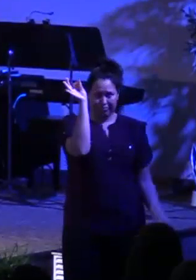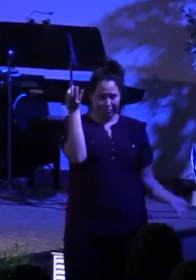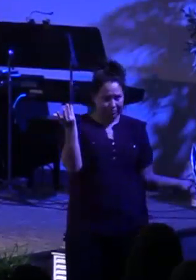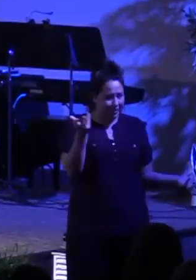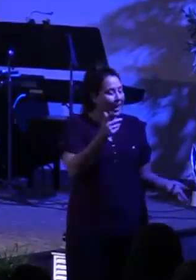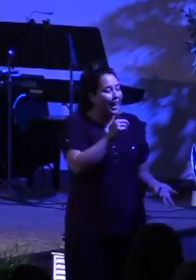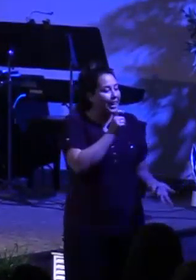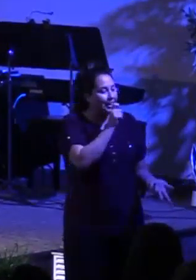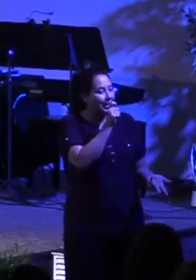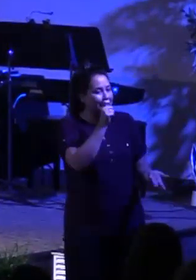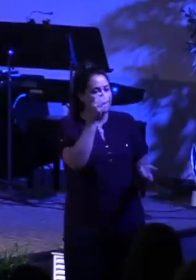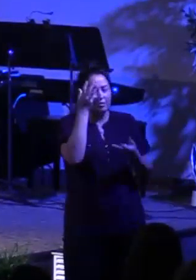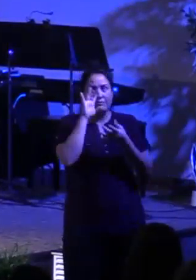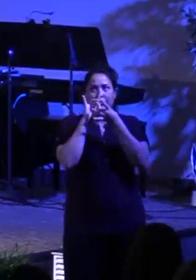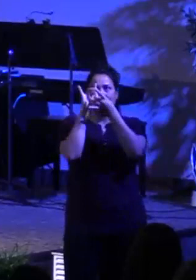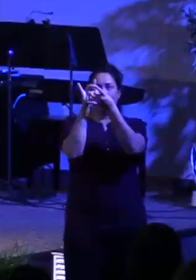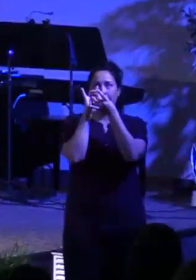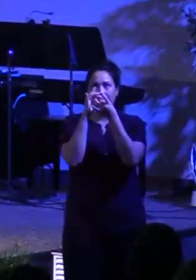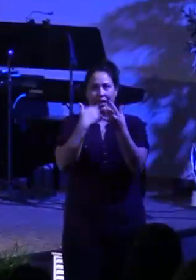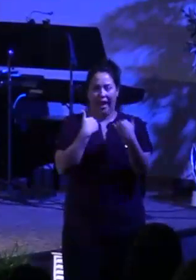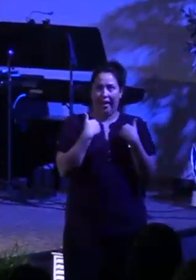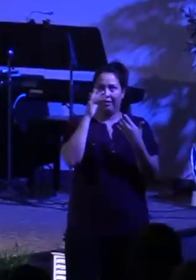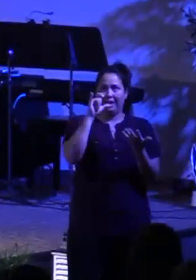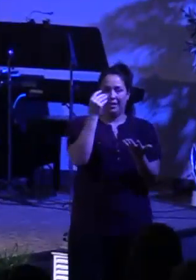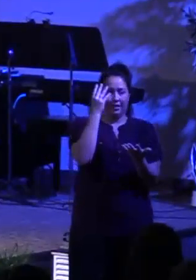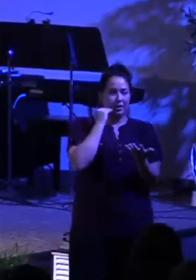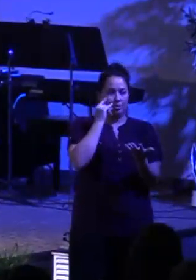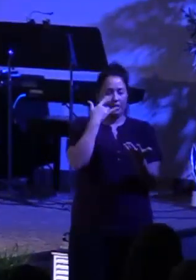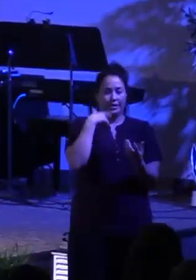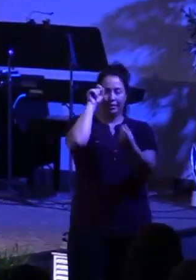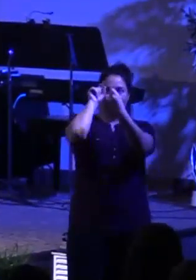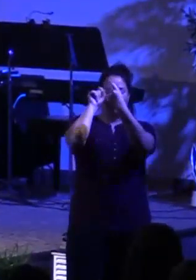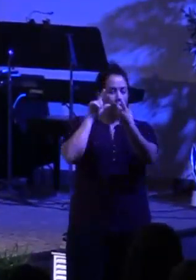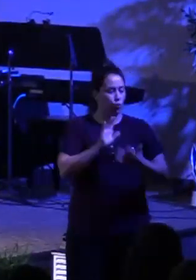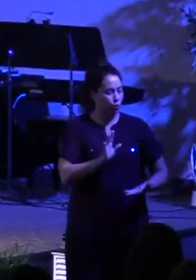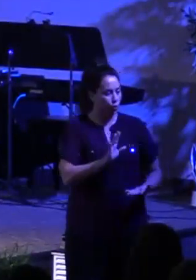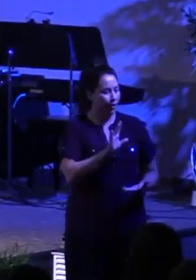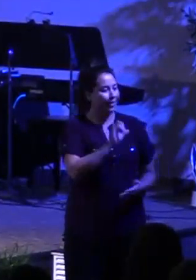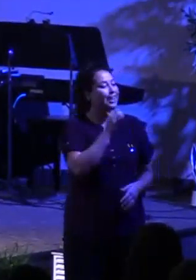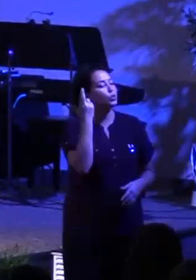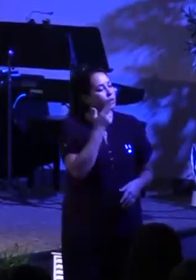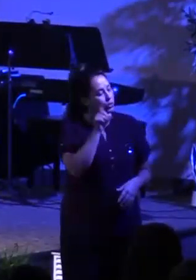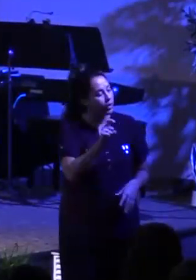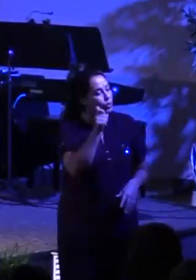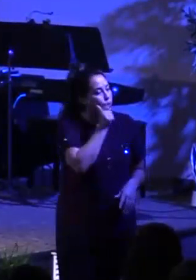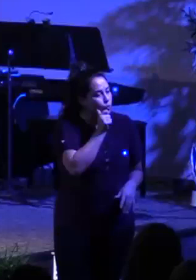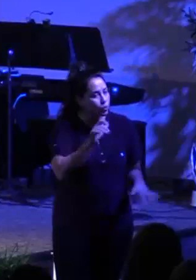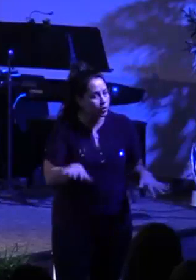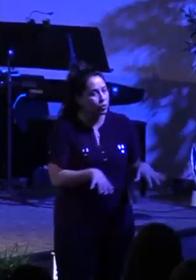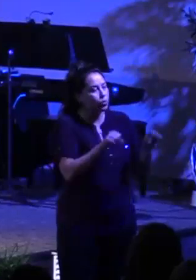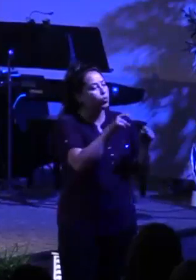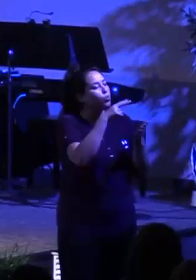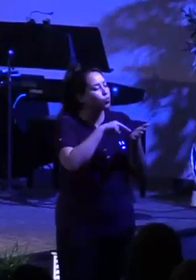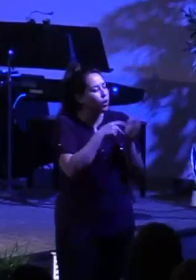It doesn't speak to you, it doesn't resonate with you enough. And if you just put some effort into it, that's why you do it daily. You read a little